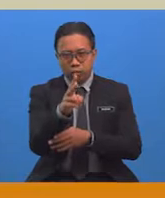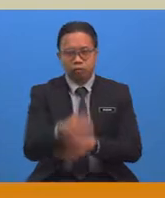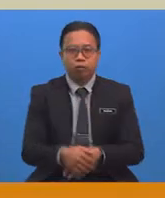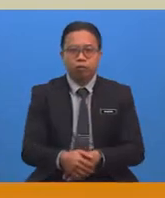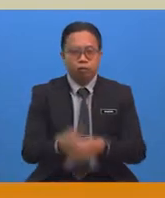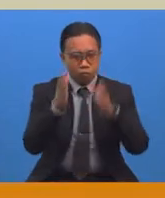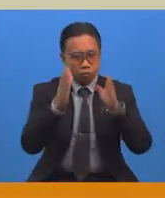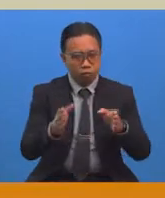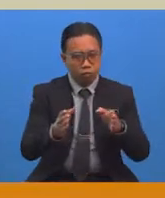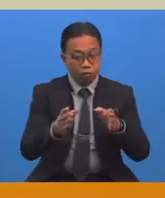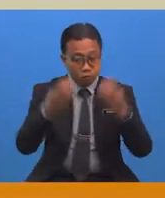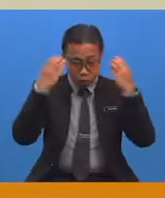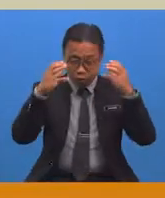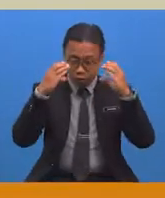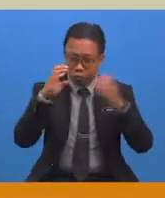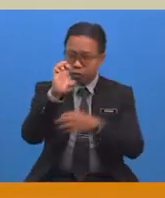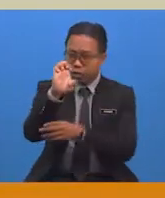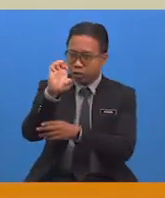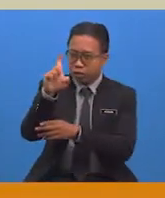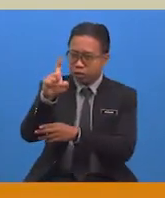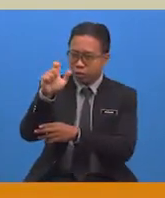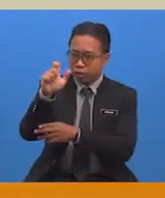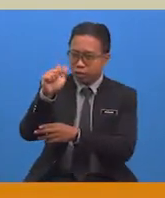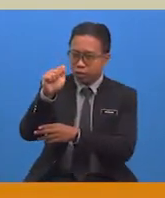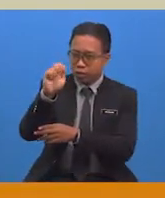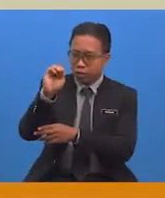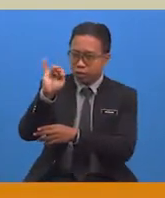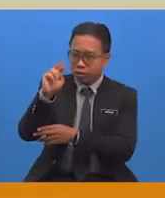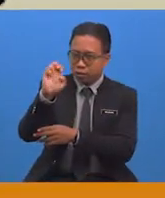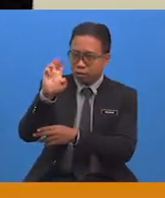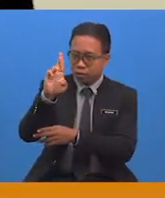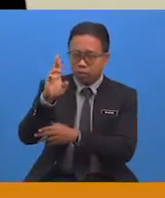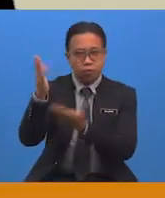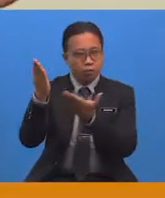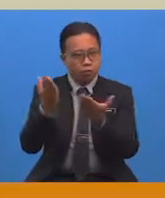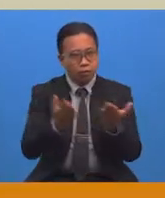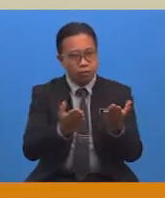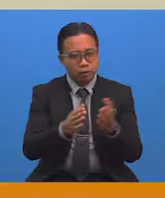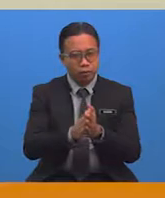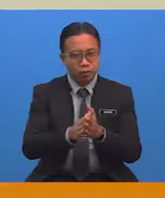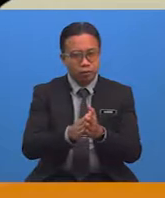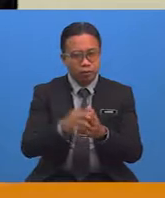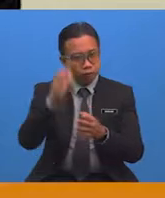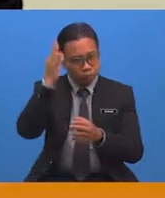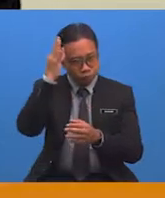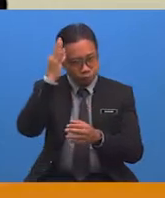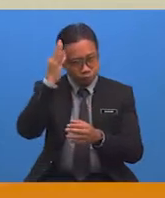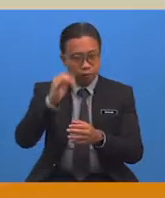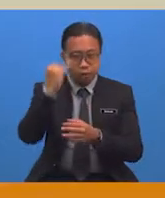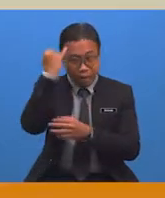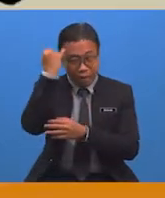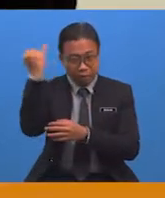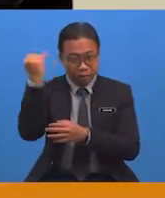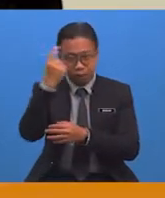examiner, put on their thinking caps. Next, brainstorm on your 3 main ideas